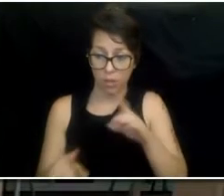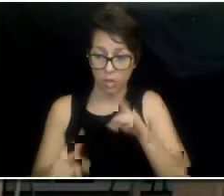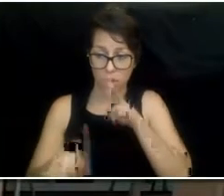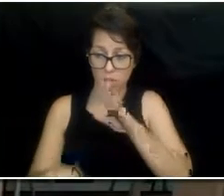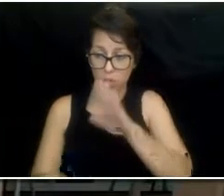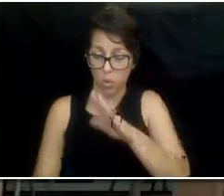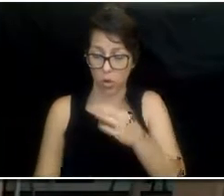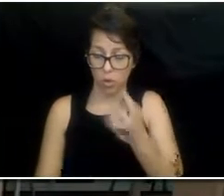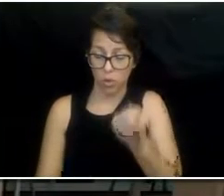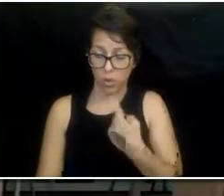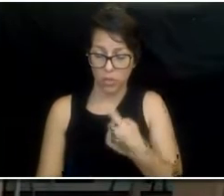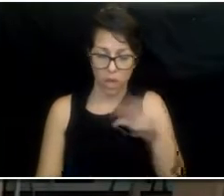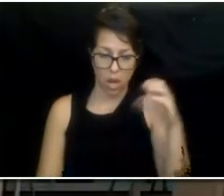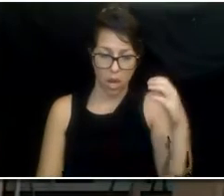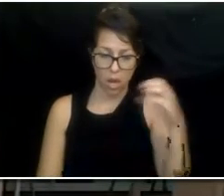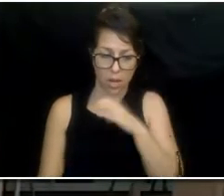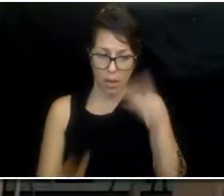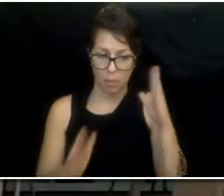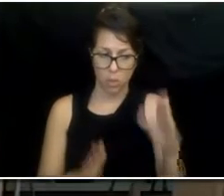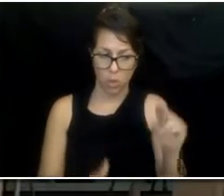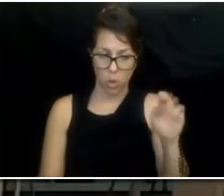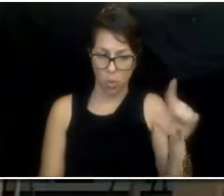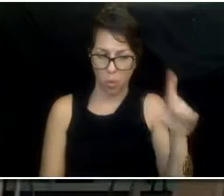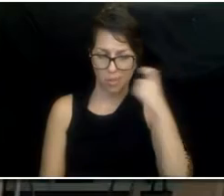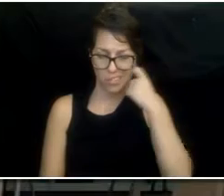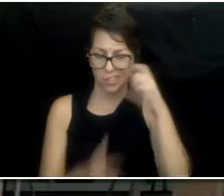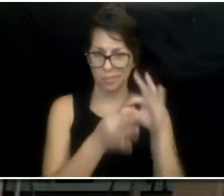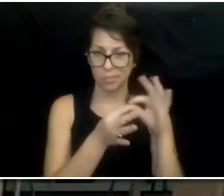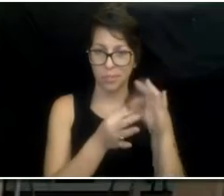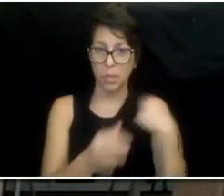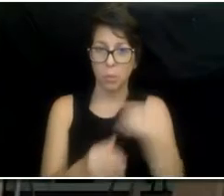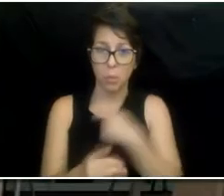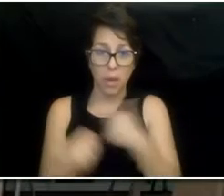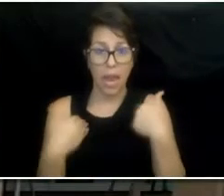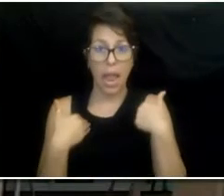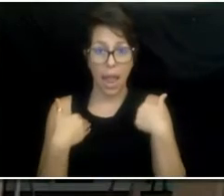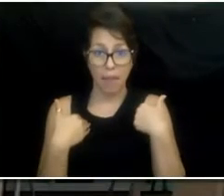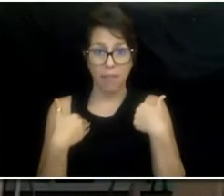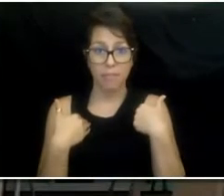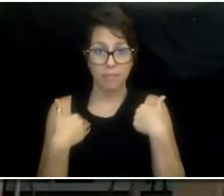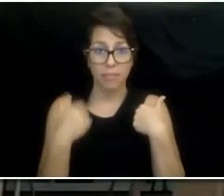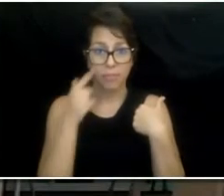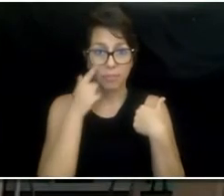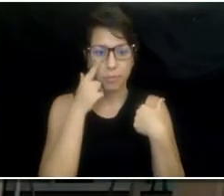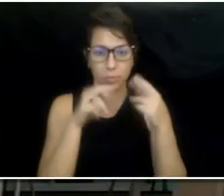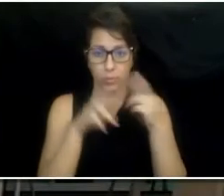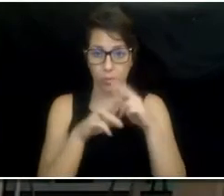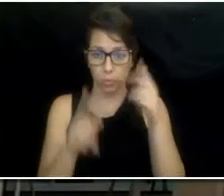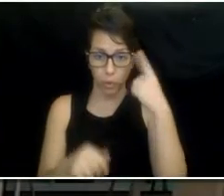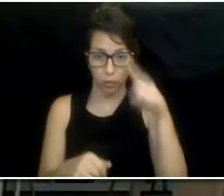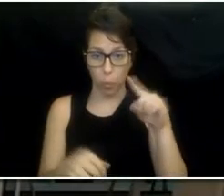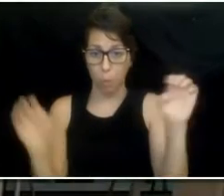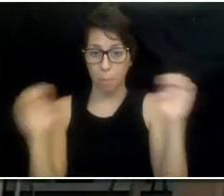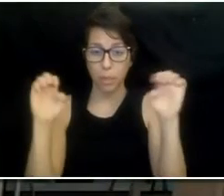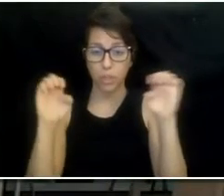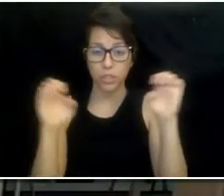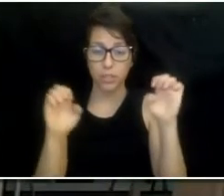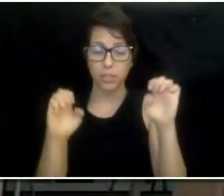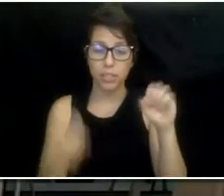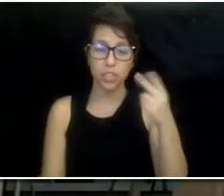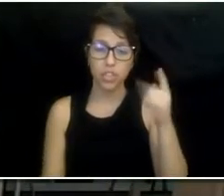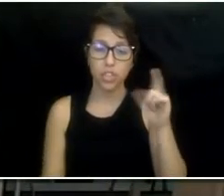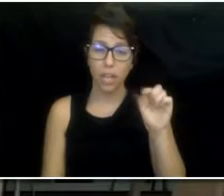those uh shelter options um I think something that you're asking is slightly different you're asking about housing options um I would just say